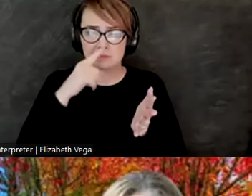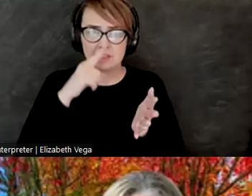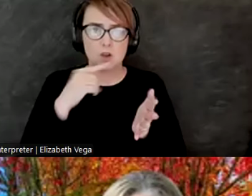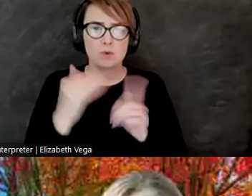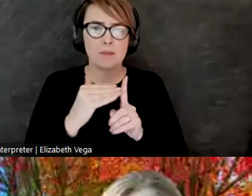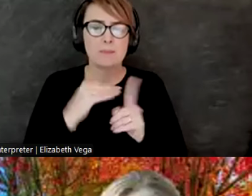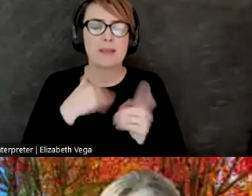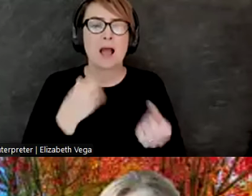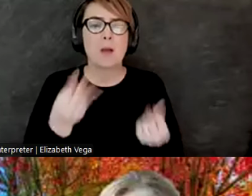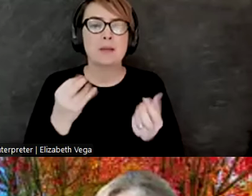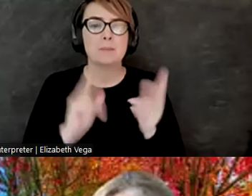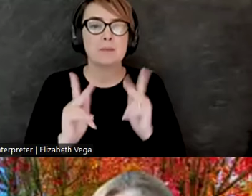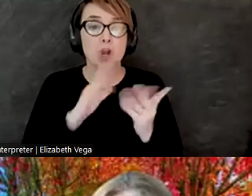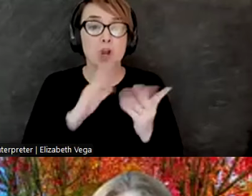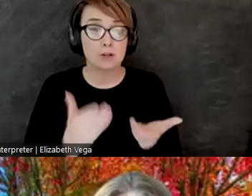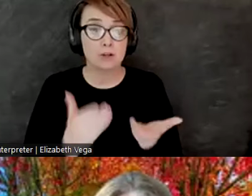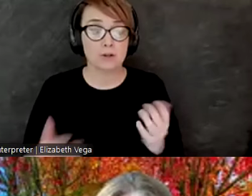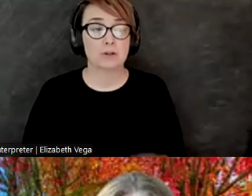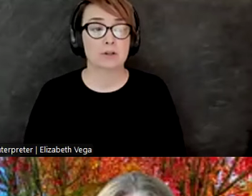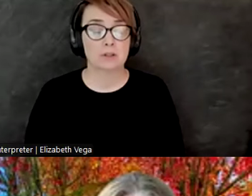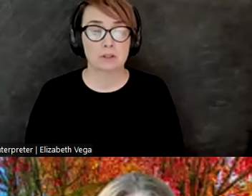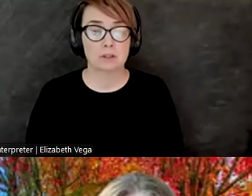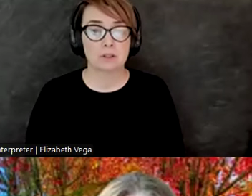count is?